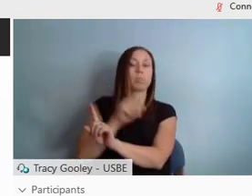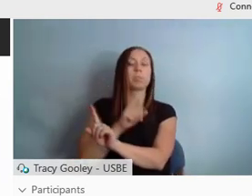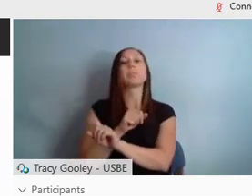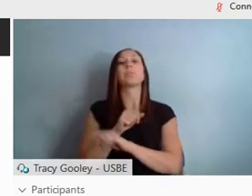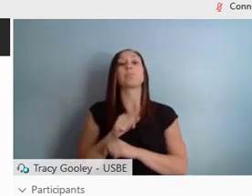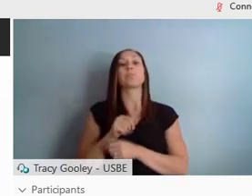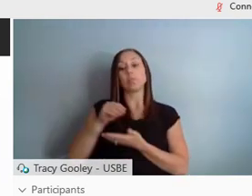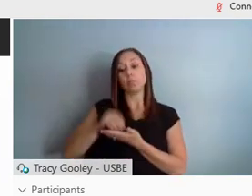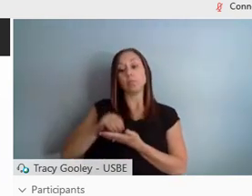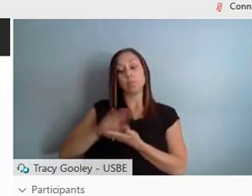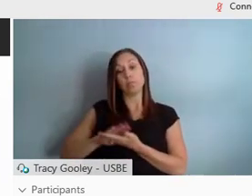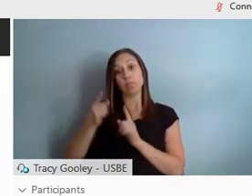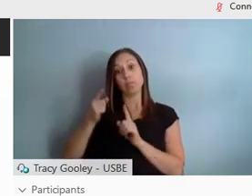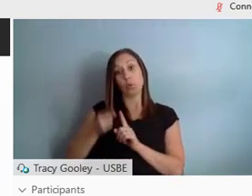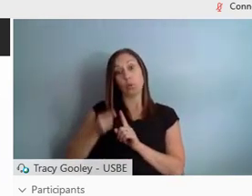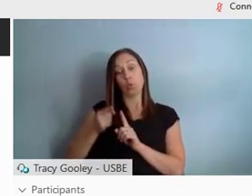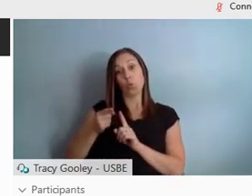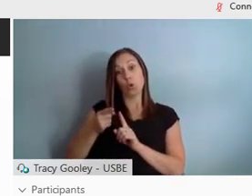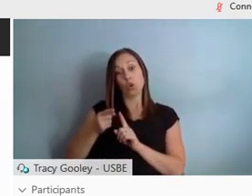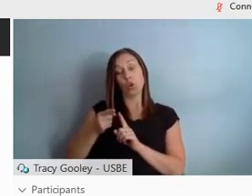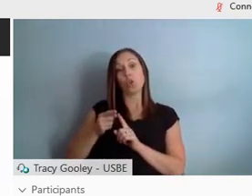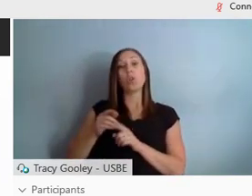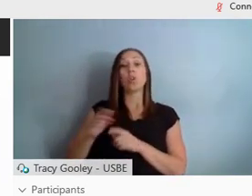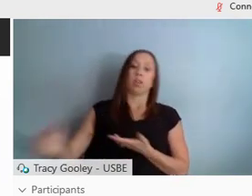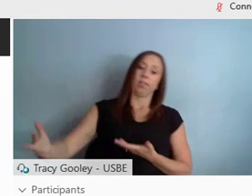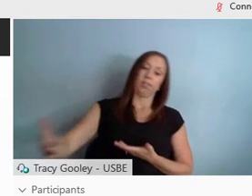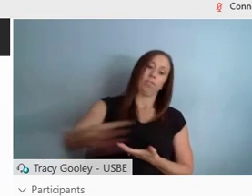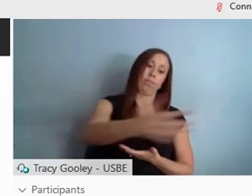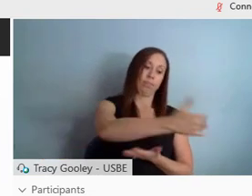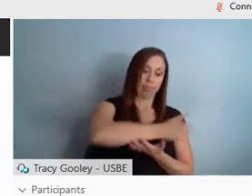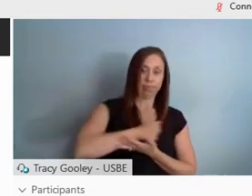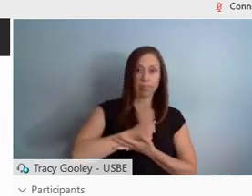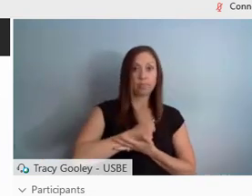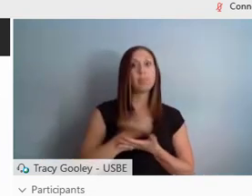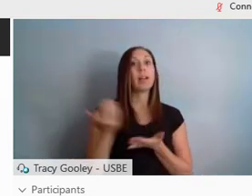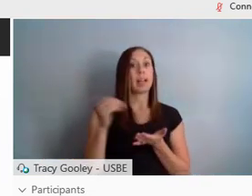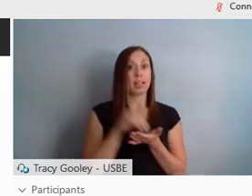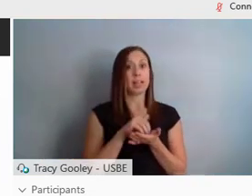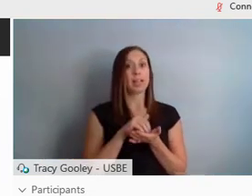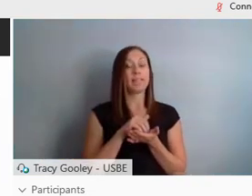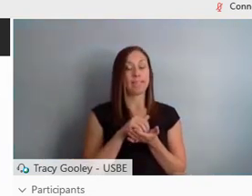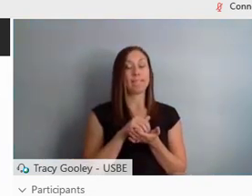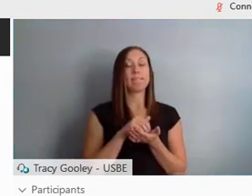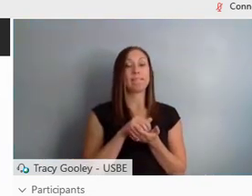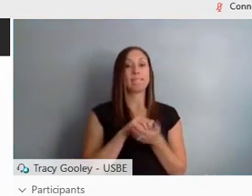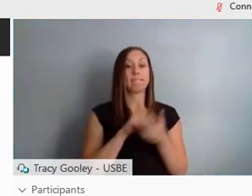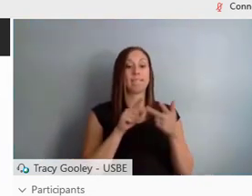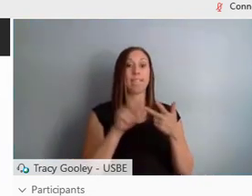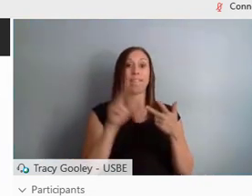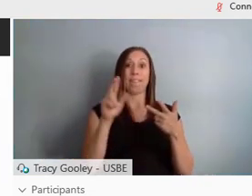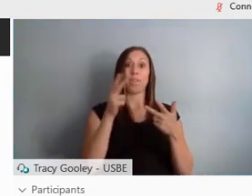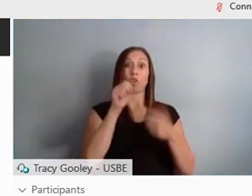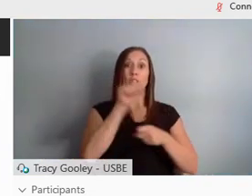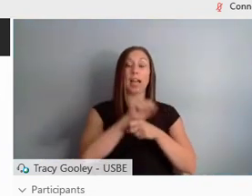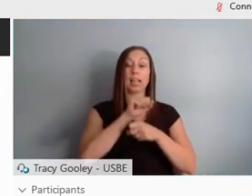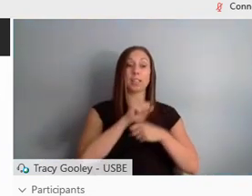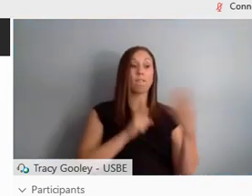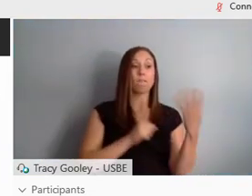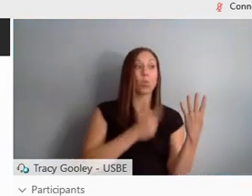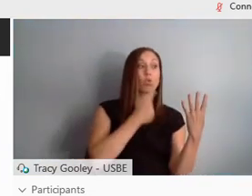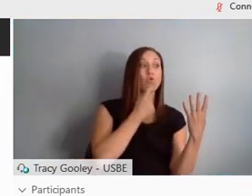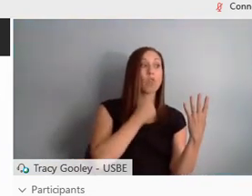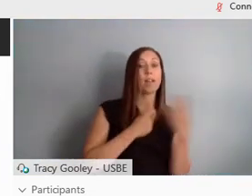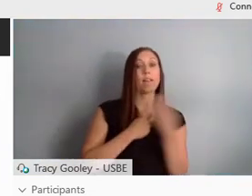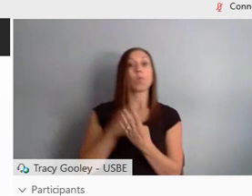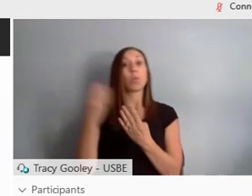Once you've recorded your score for the second task, you'll clear the manipulatives again, and then you'll pick up your 4 red and your